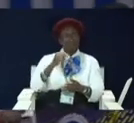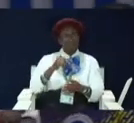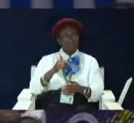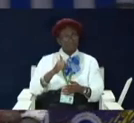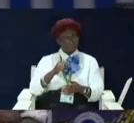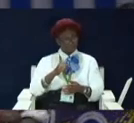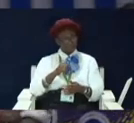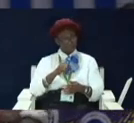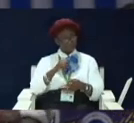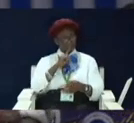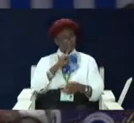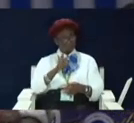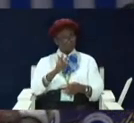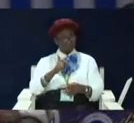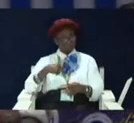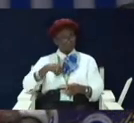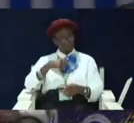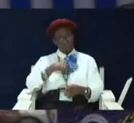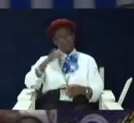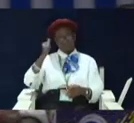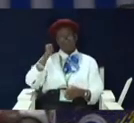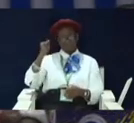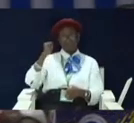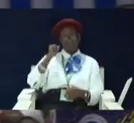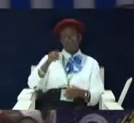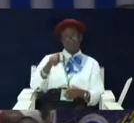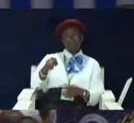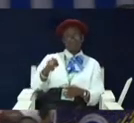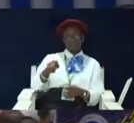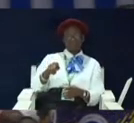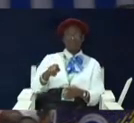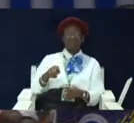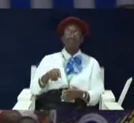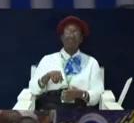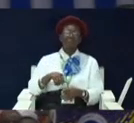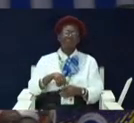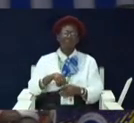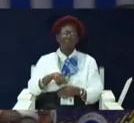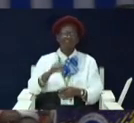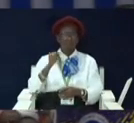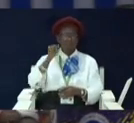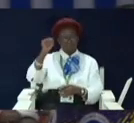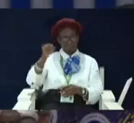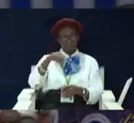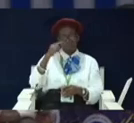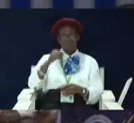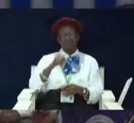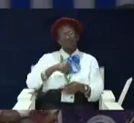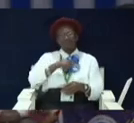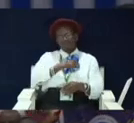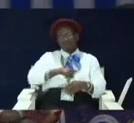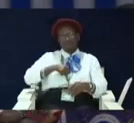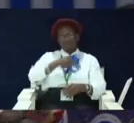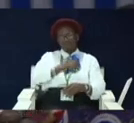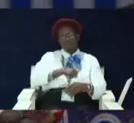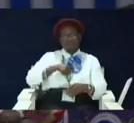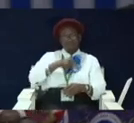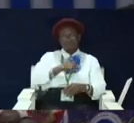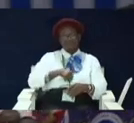refuse you? Only ah, kilo de ta fi call la koko. She said sorry. Joma bi